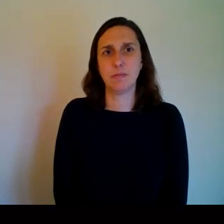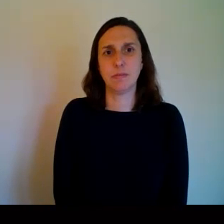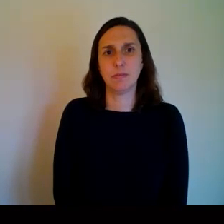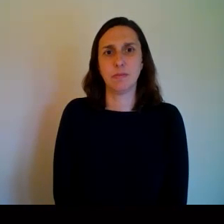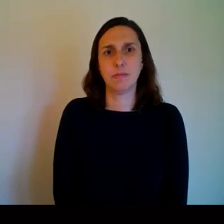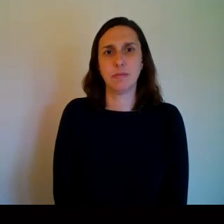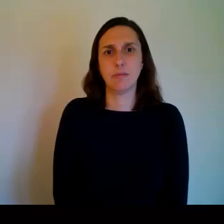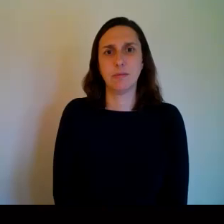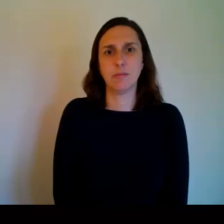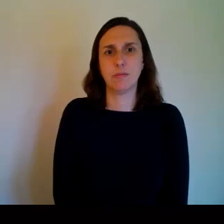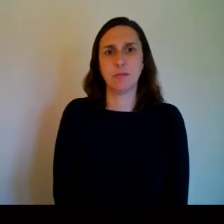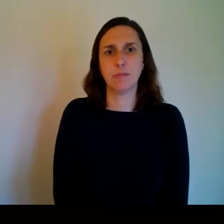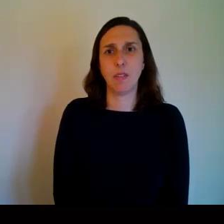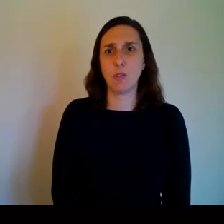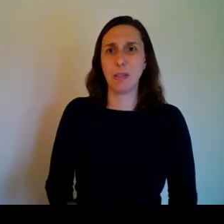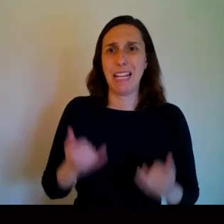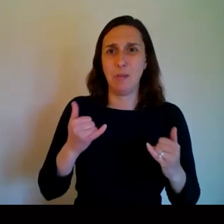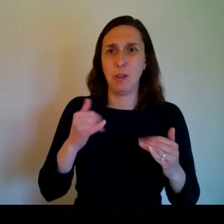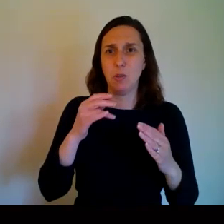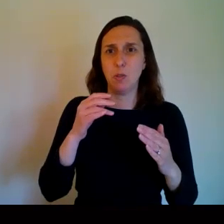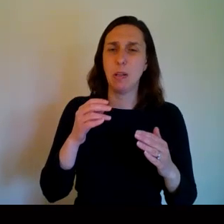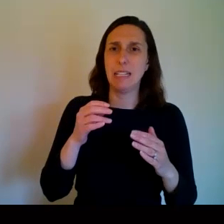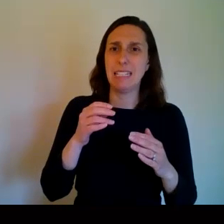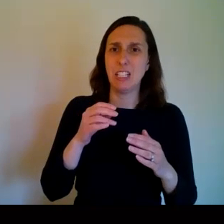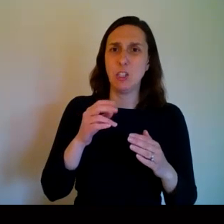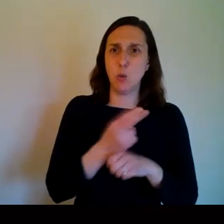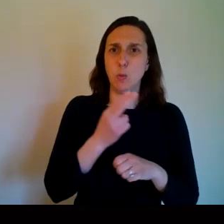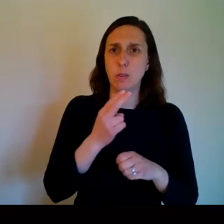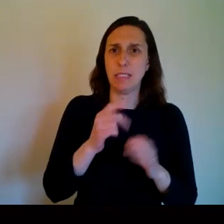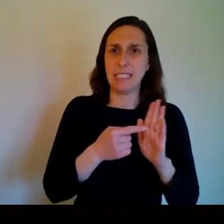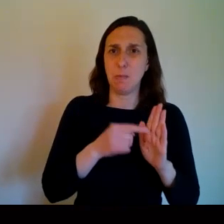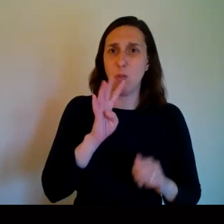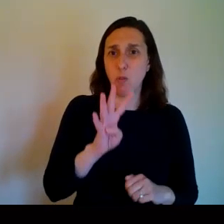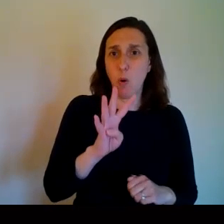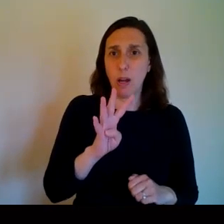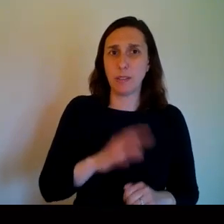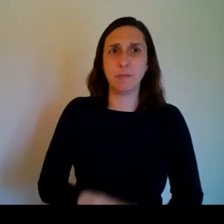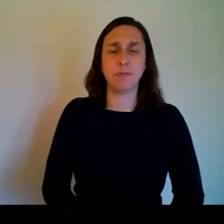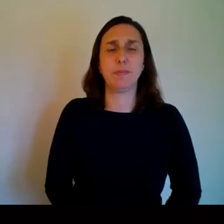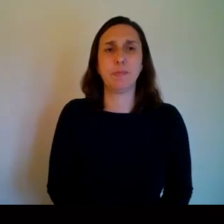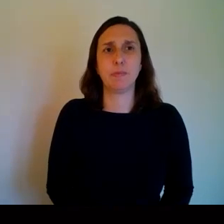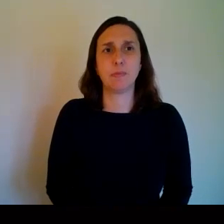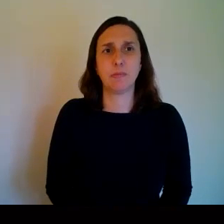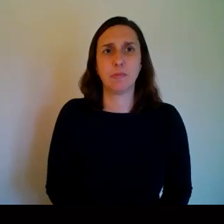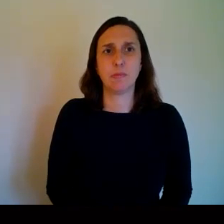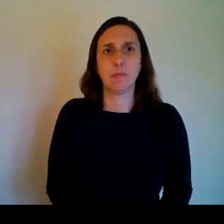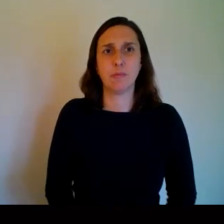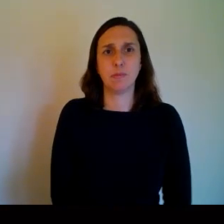at the example in the book, example 4, and it says the expense